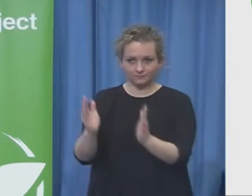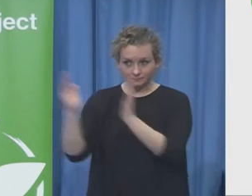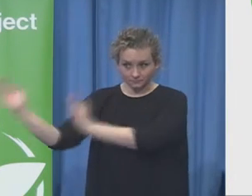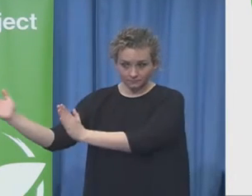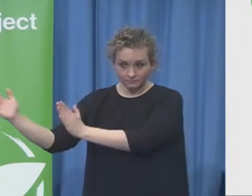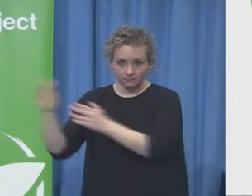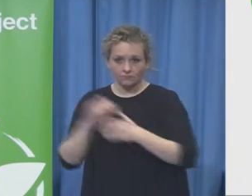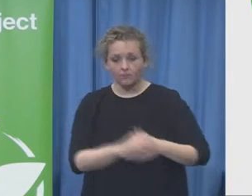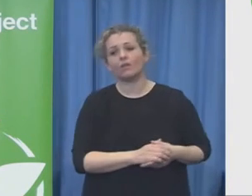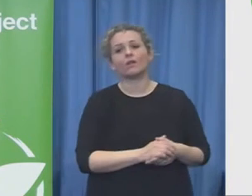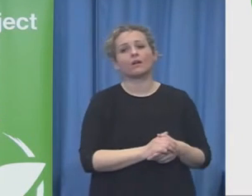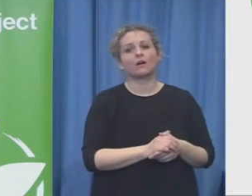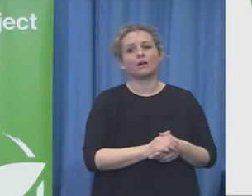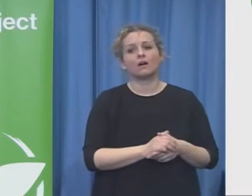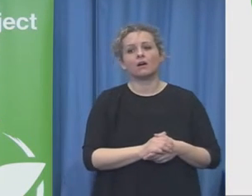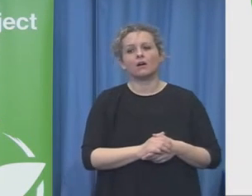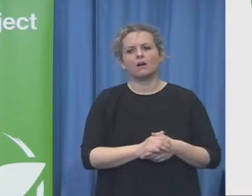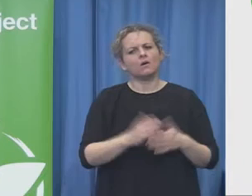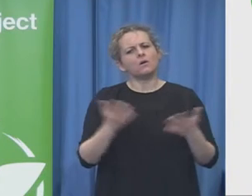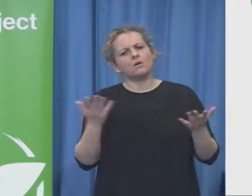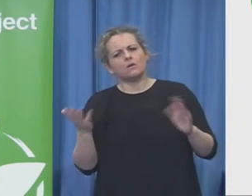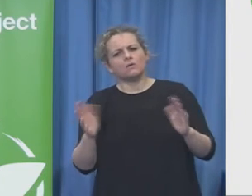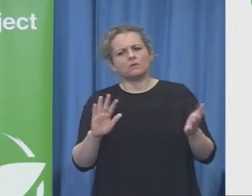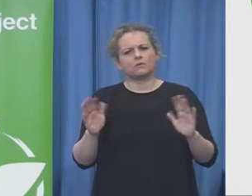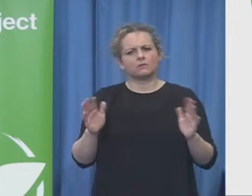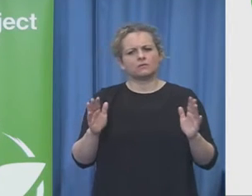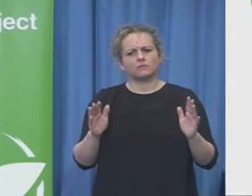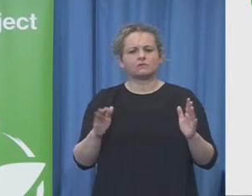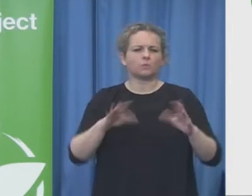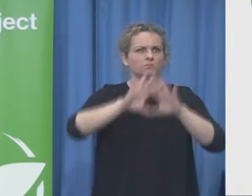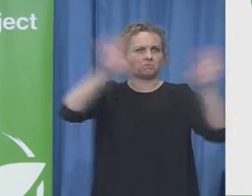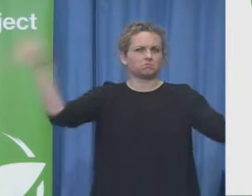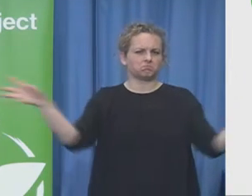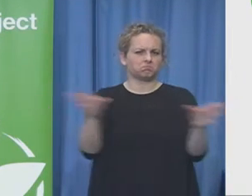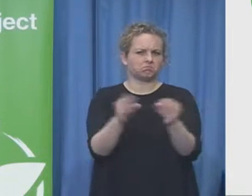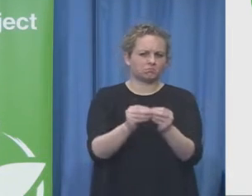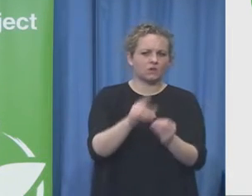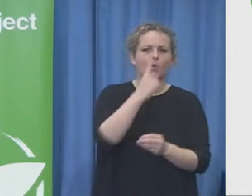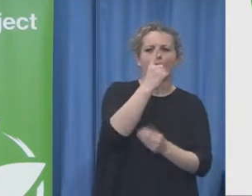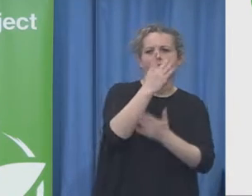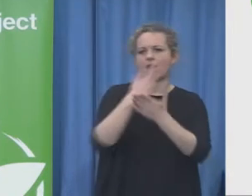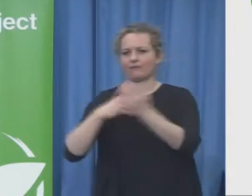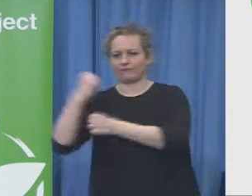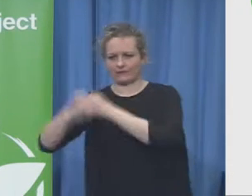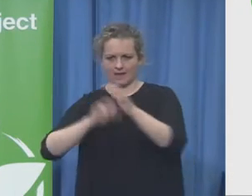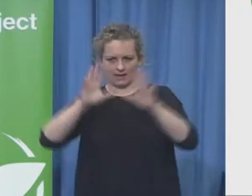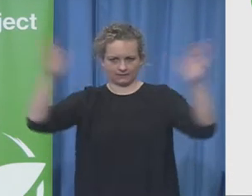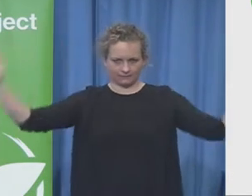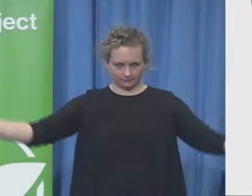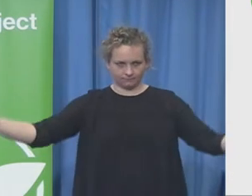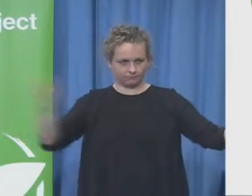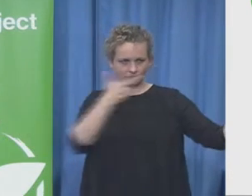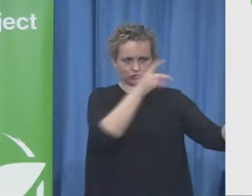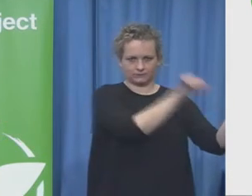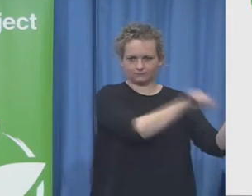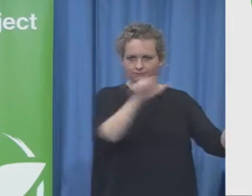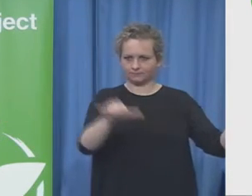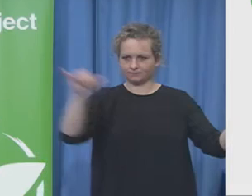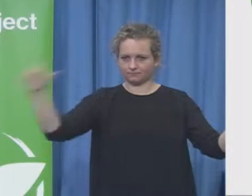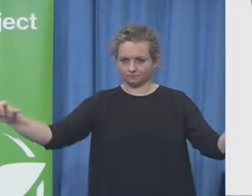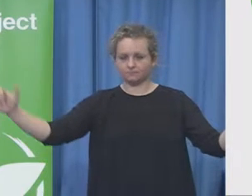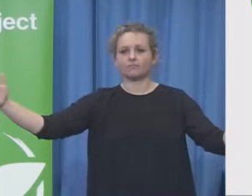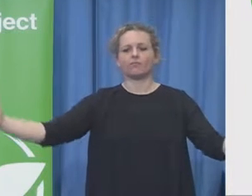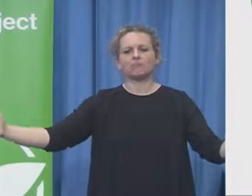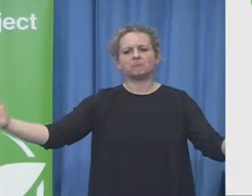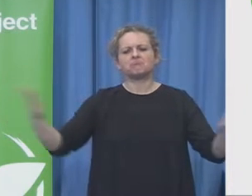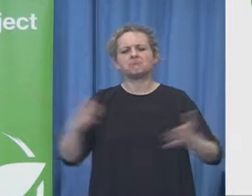work and the quality and effectiveness of the social change that these leaders do. In a third